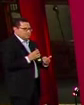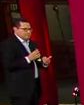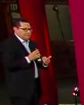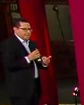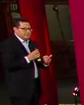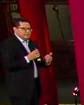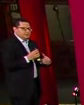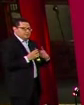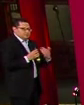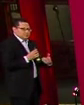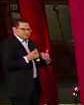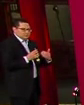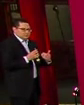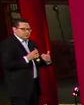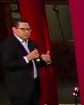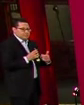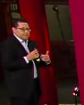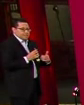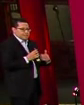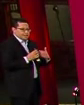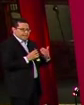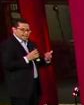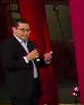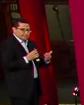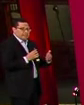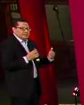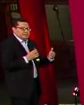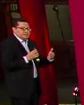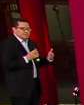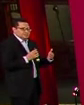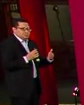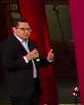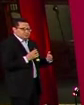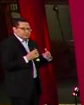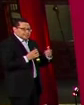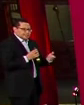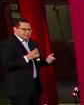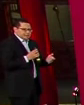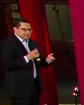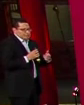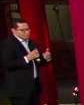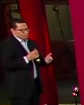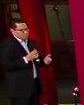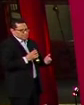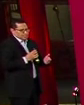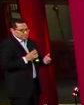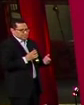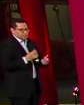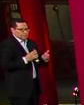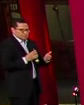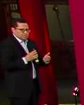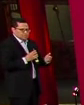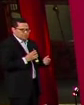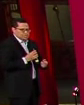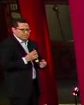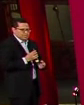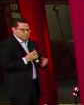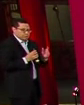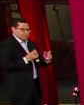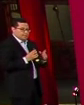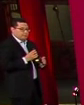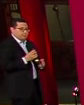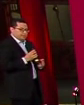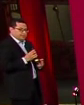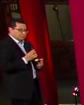to present severe symptoms and find themselves in the need of being